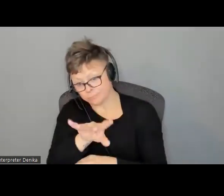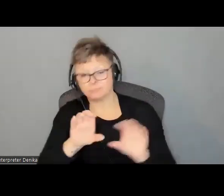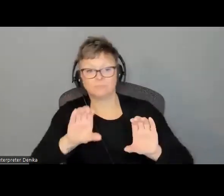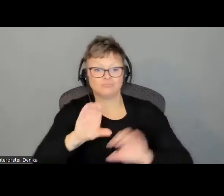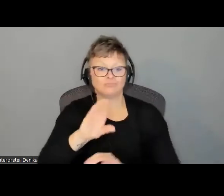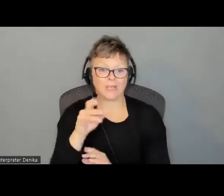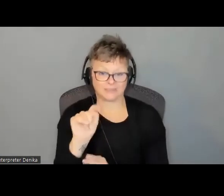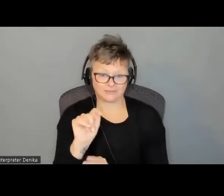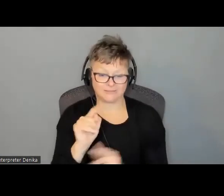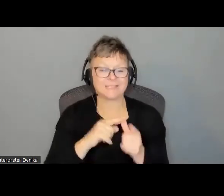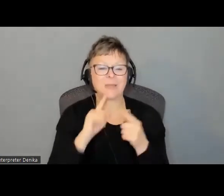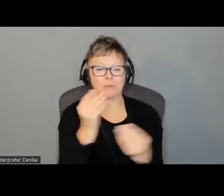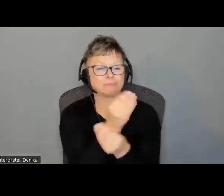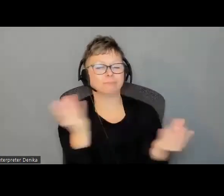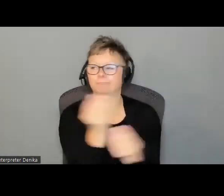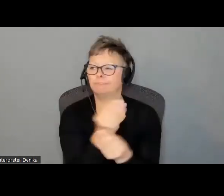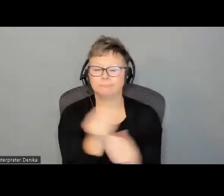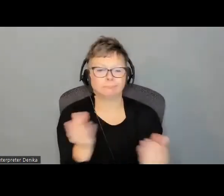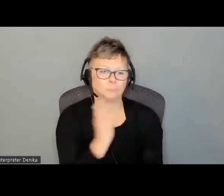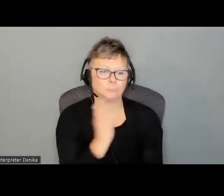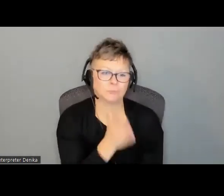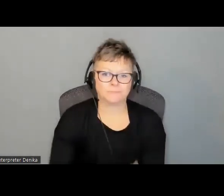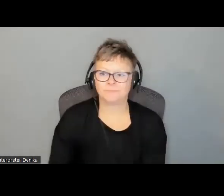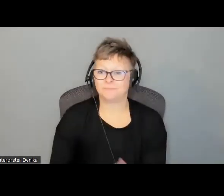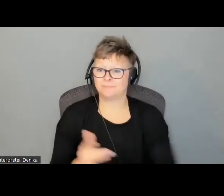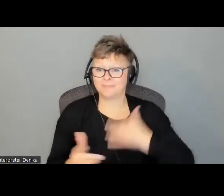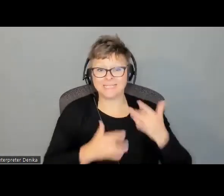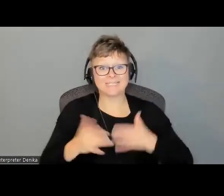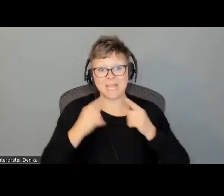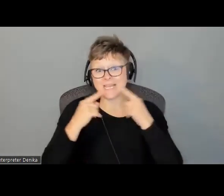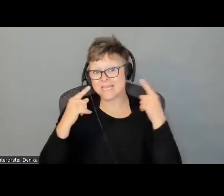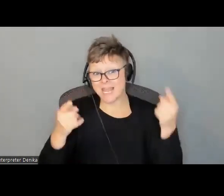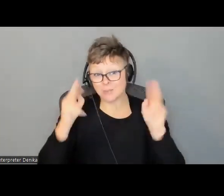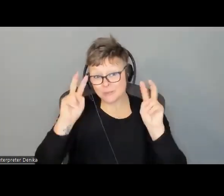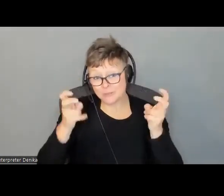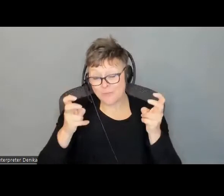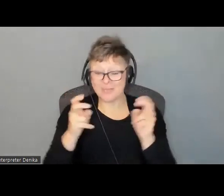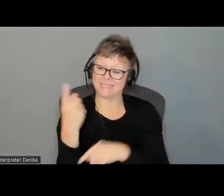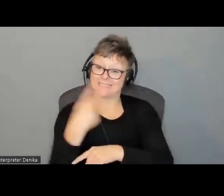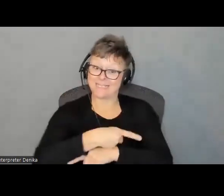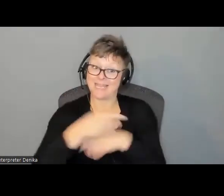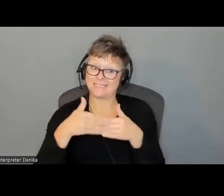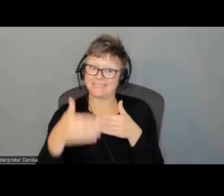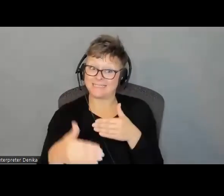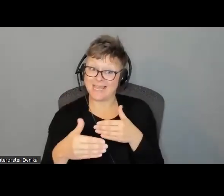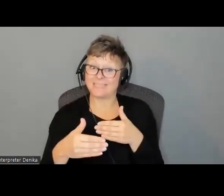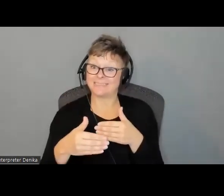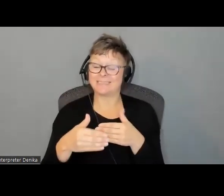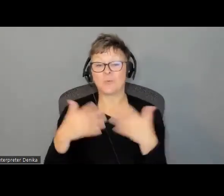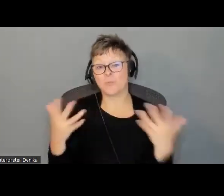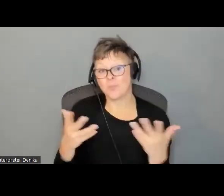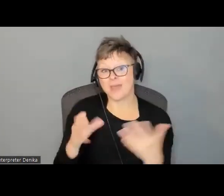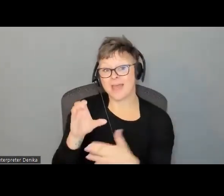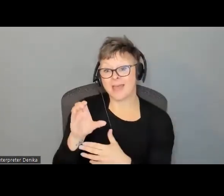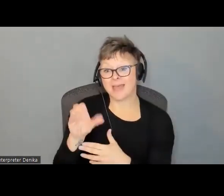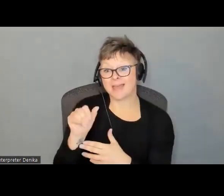our networks. We're excited to announce the topic and date of our next CAN Connect Forum. It's taking place on